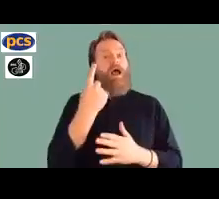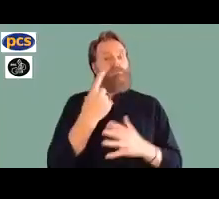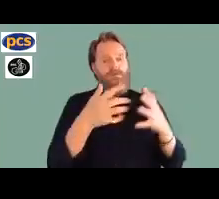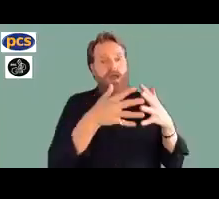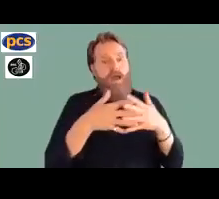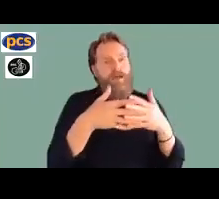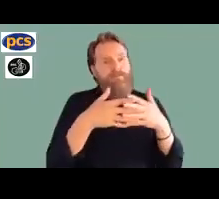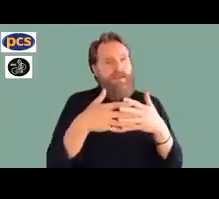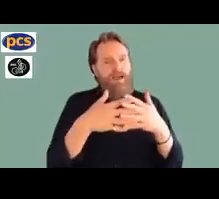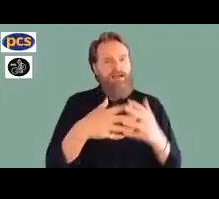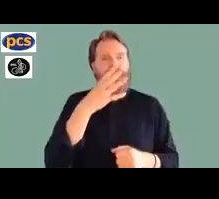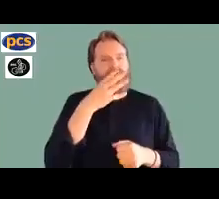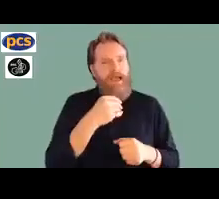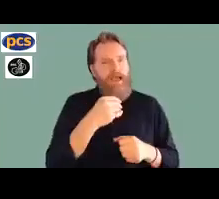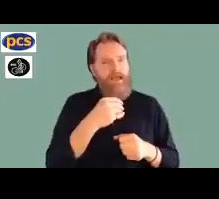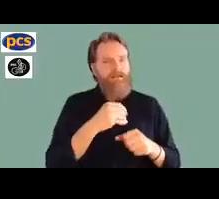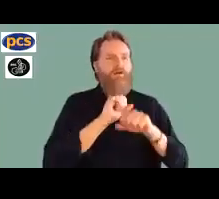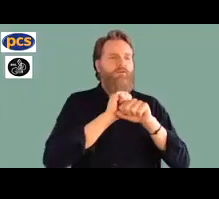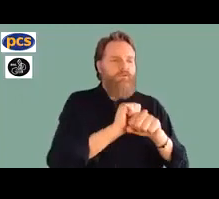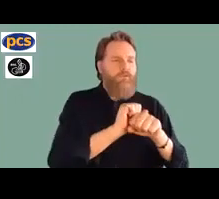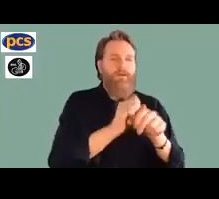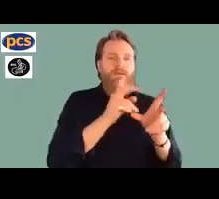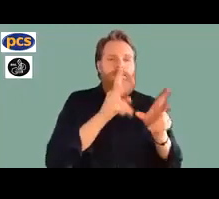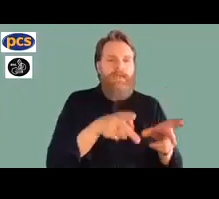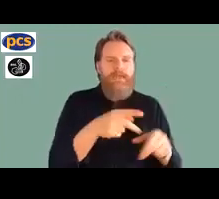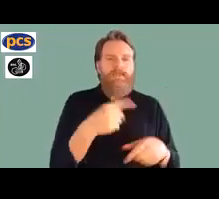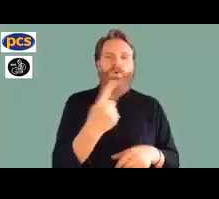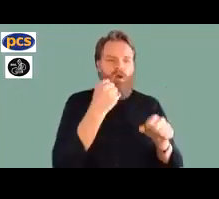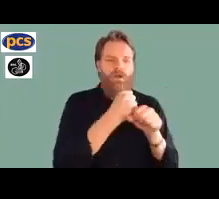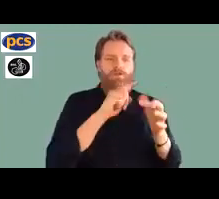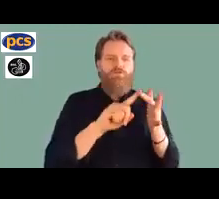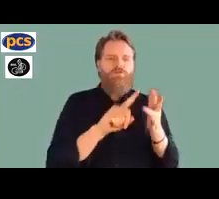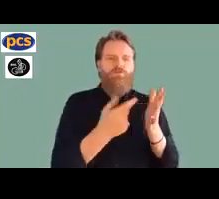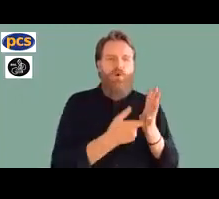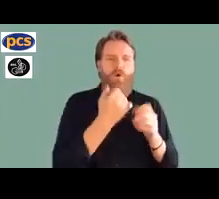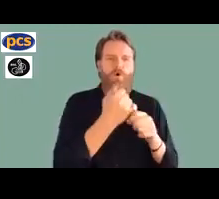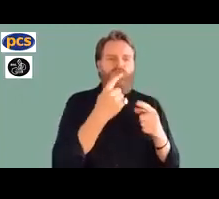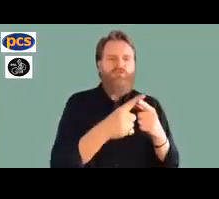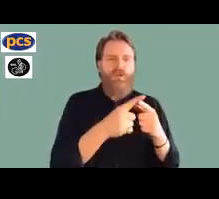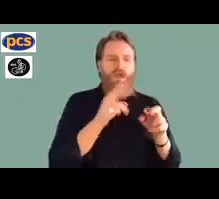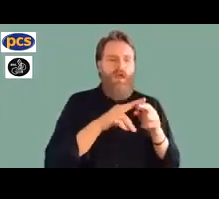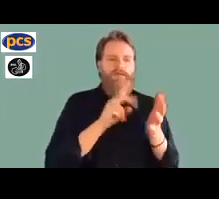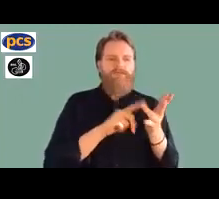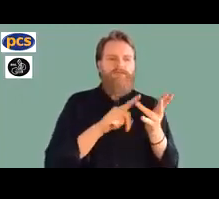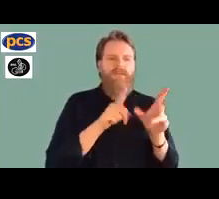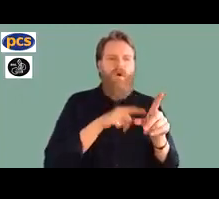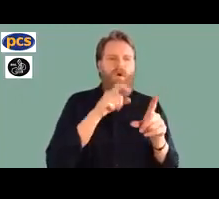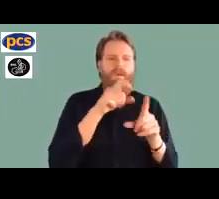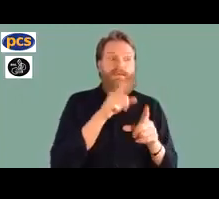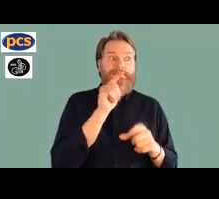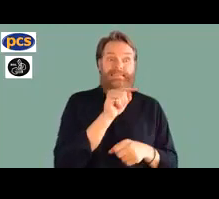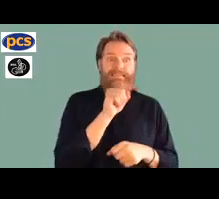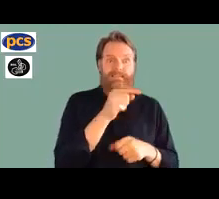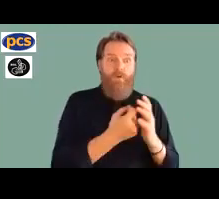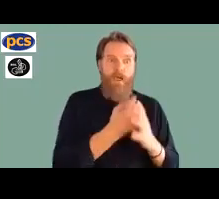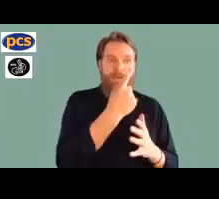murder of George Floyd and the sort of resurgence of the Black Lives Matter movement, I'm happy to say it shouldn't have taken that. But